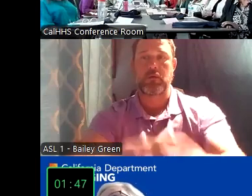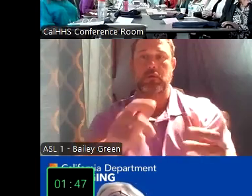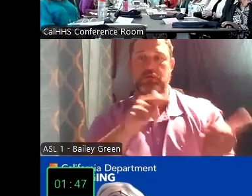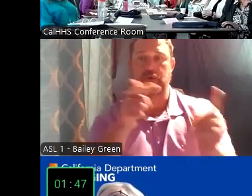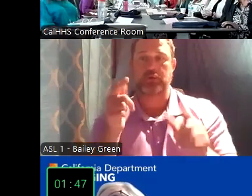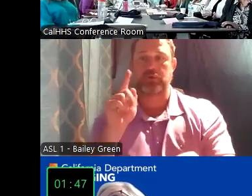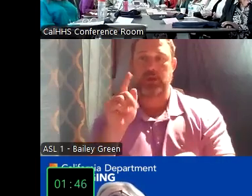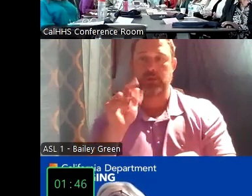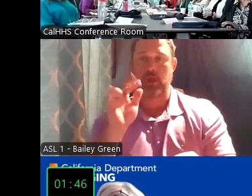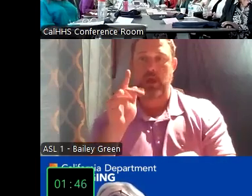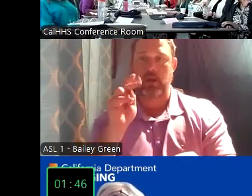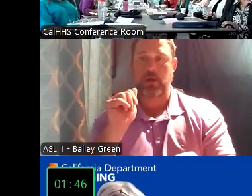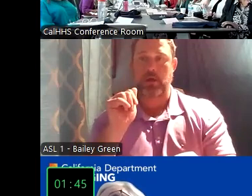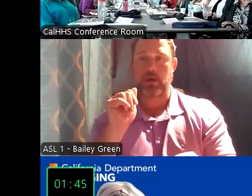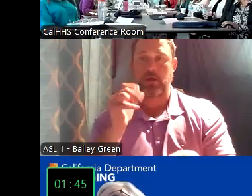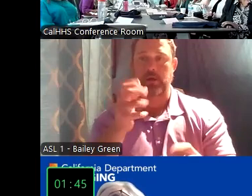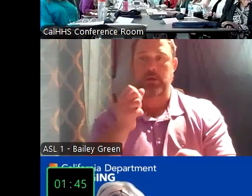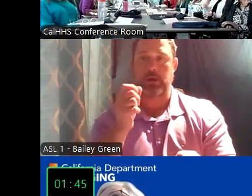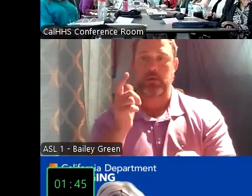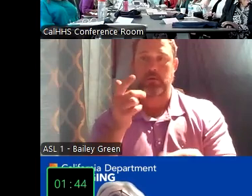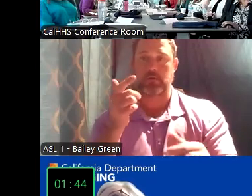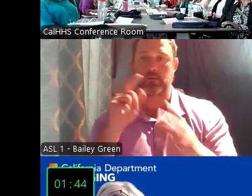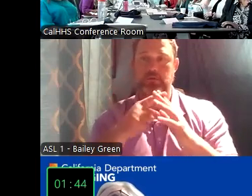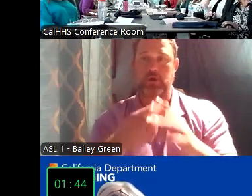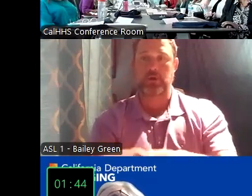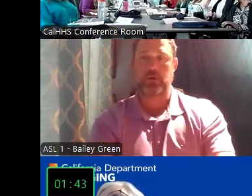Tatiana and see if we can get her going.